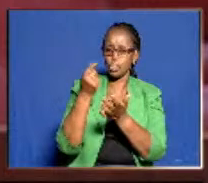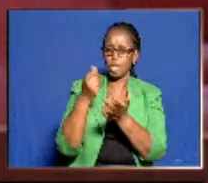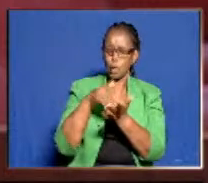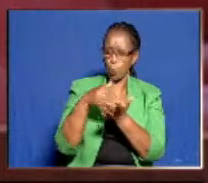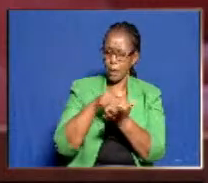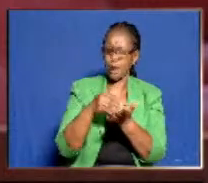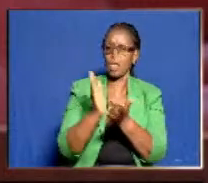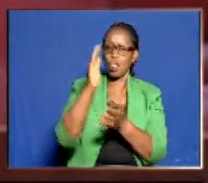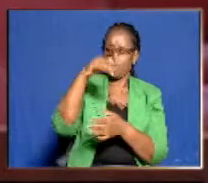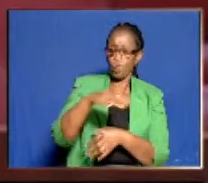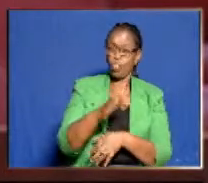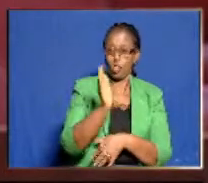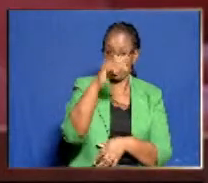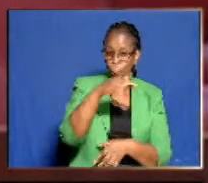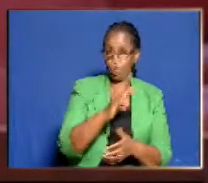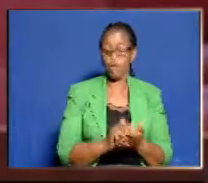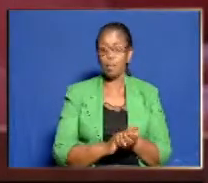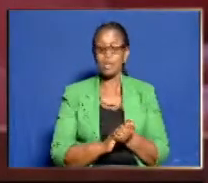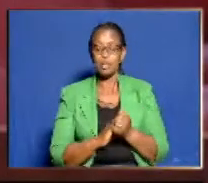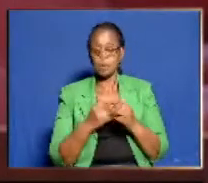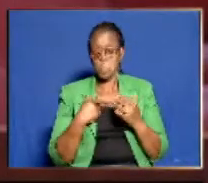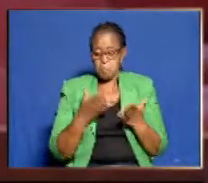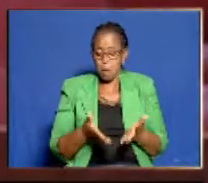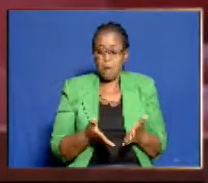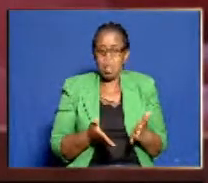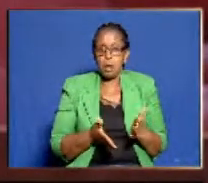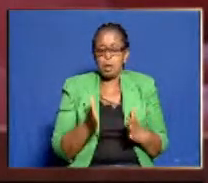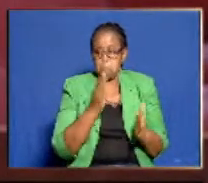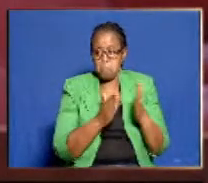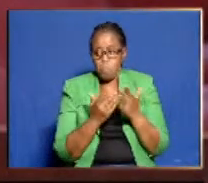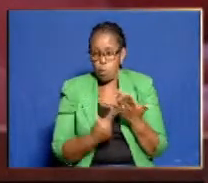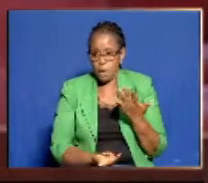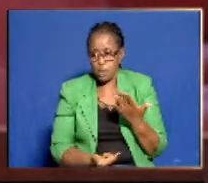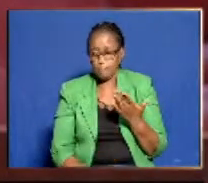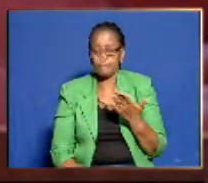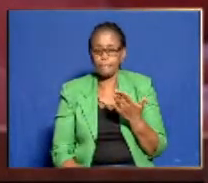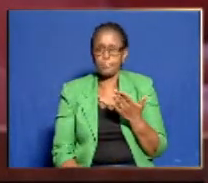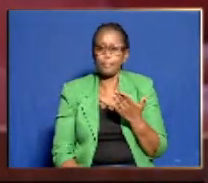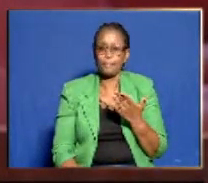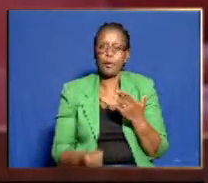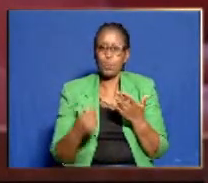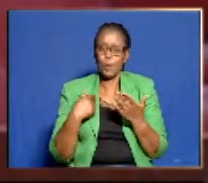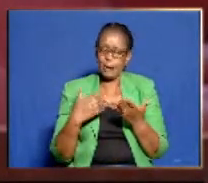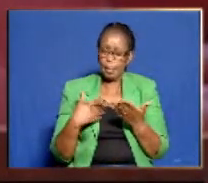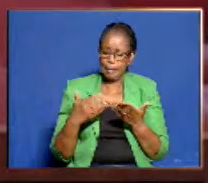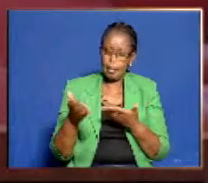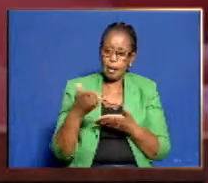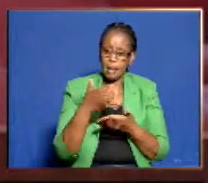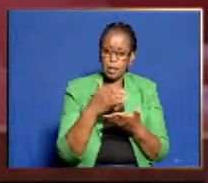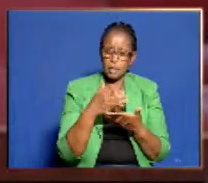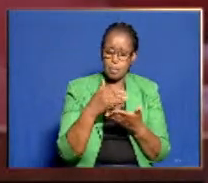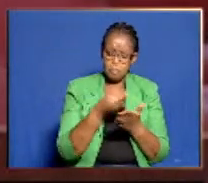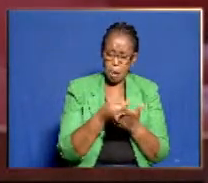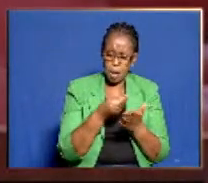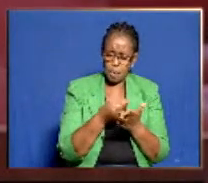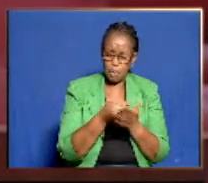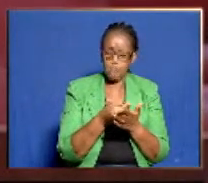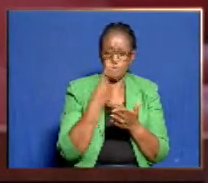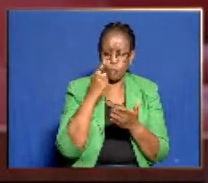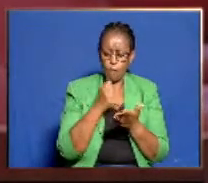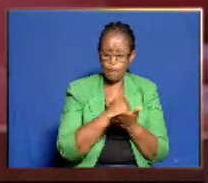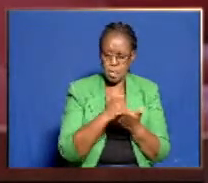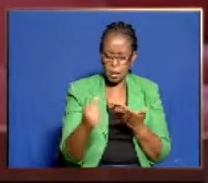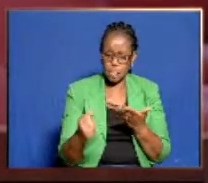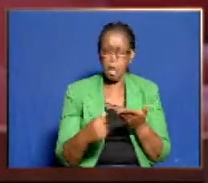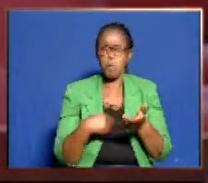world. The current arrangement was that the mission retains correction for visas, passports, and other